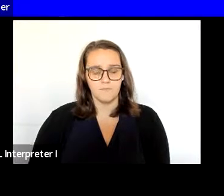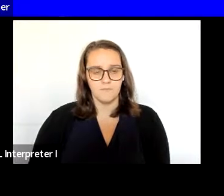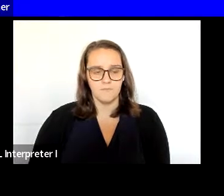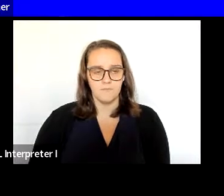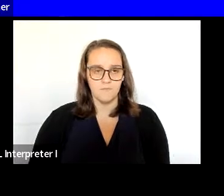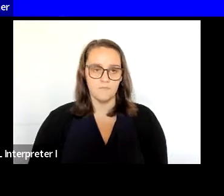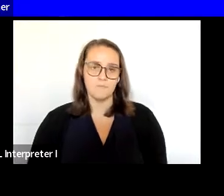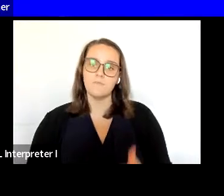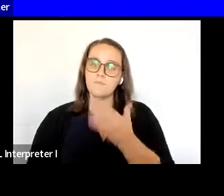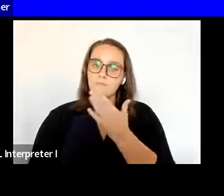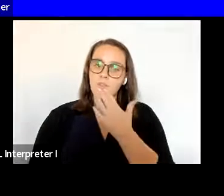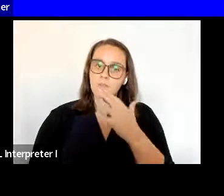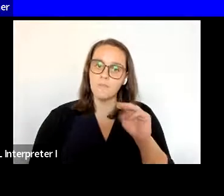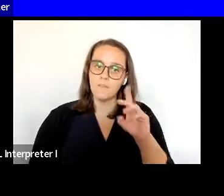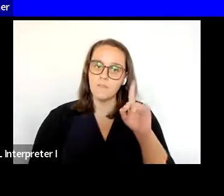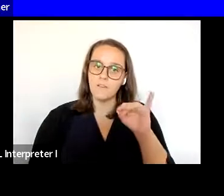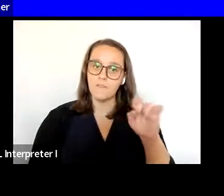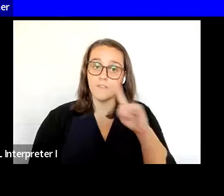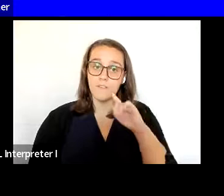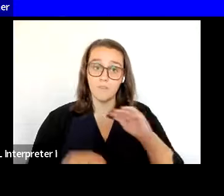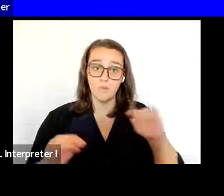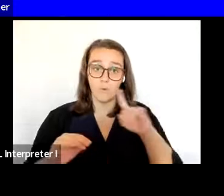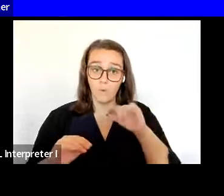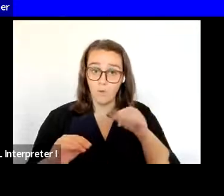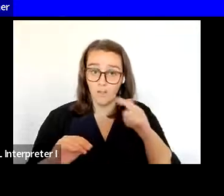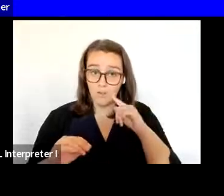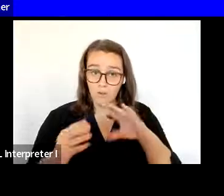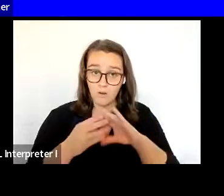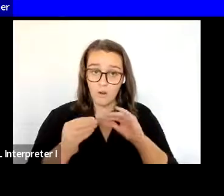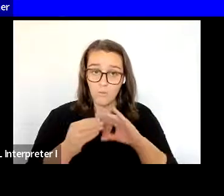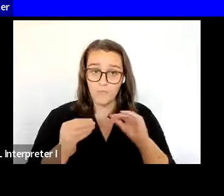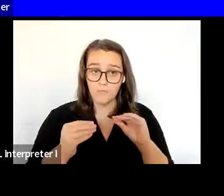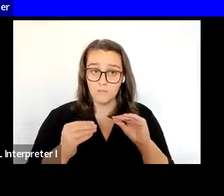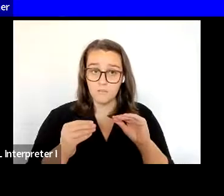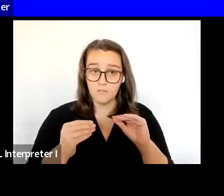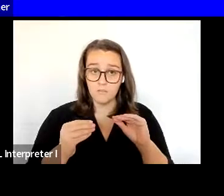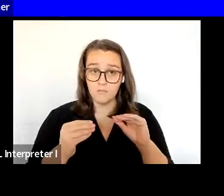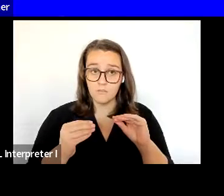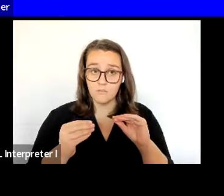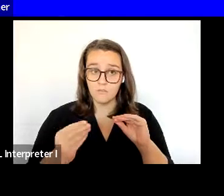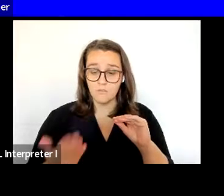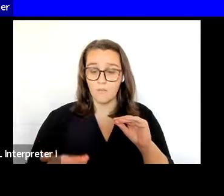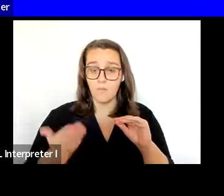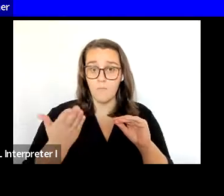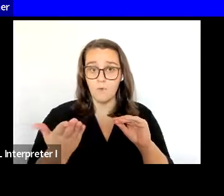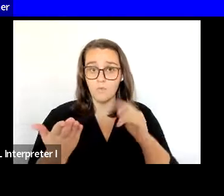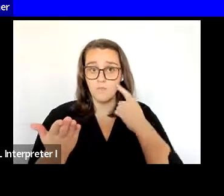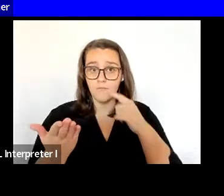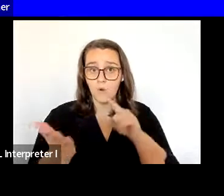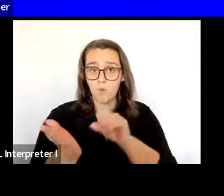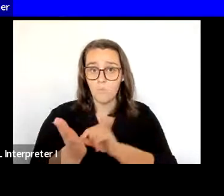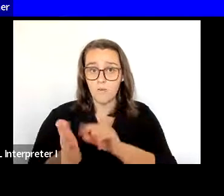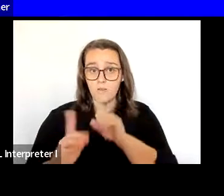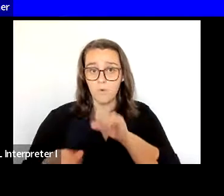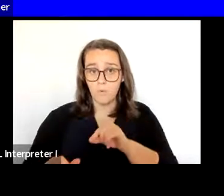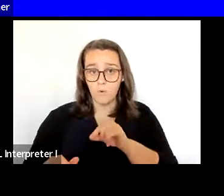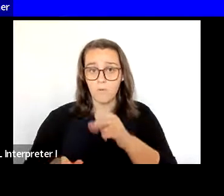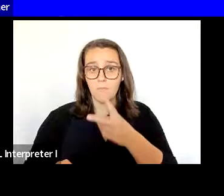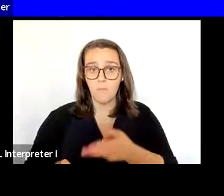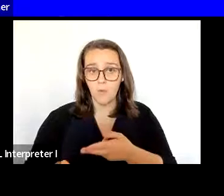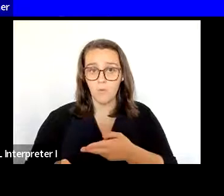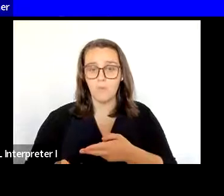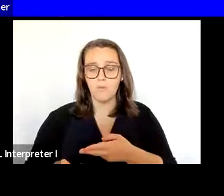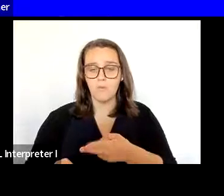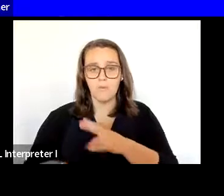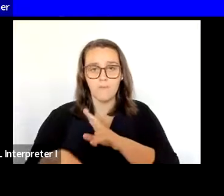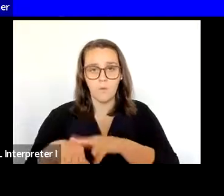Thank you, Mr. McDuffie. If there's no further discussion, the motion is on both the print and report with leave for staff. Mr. Cash,